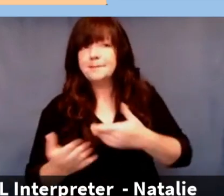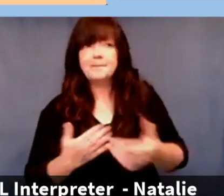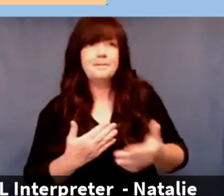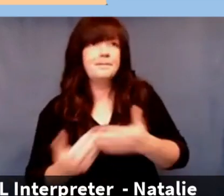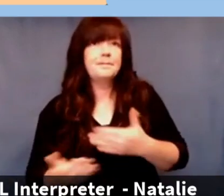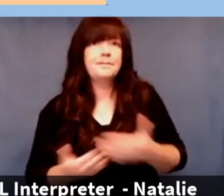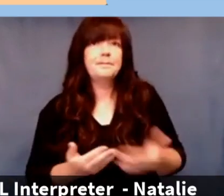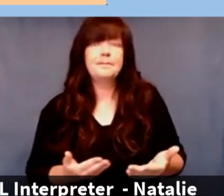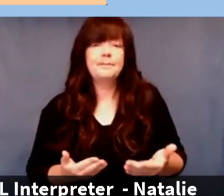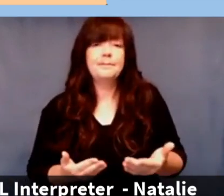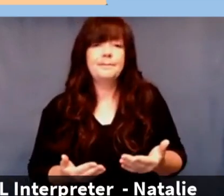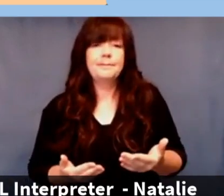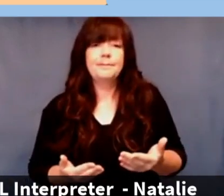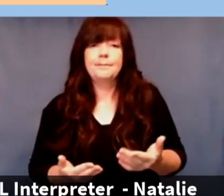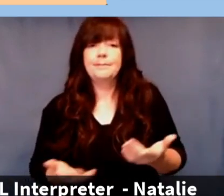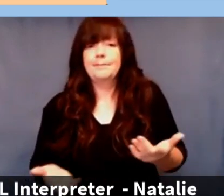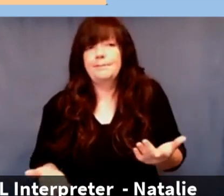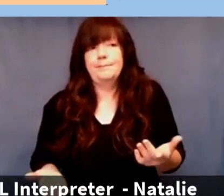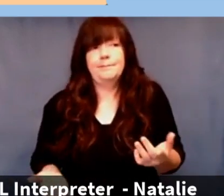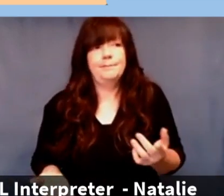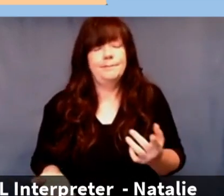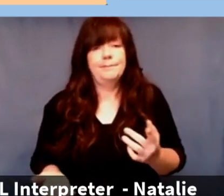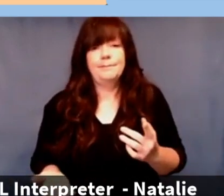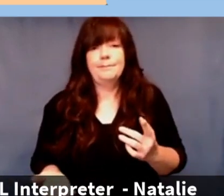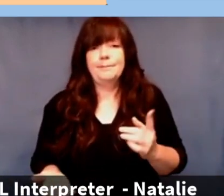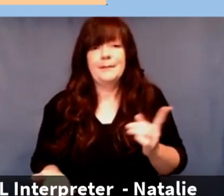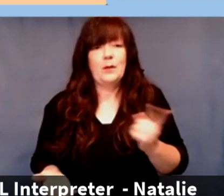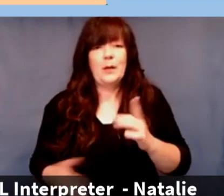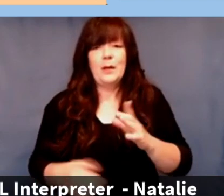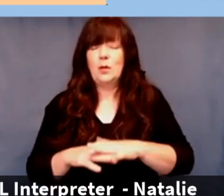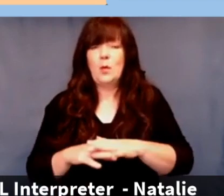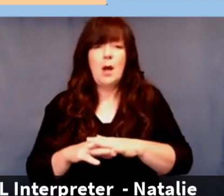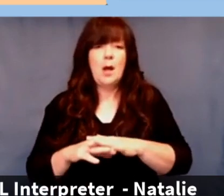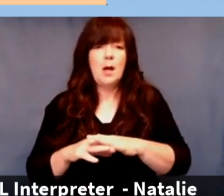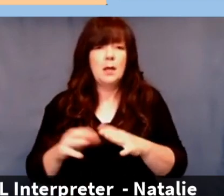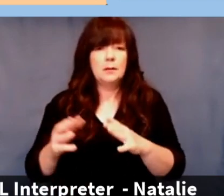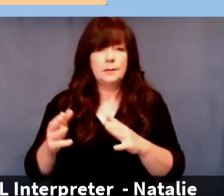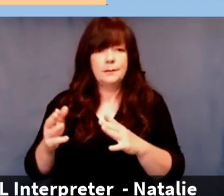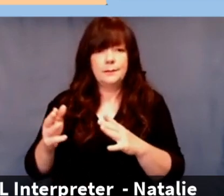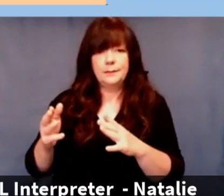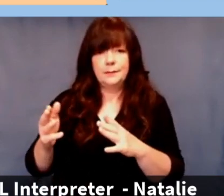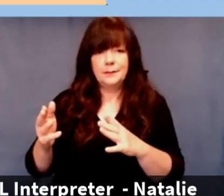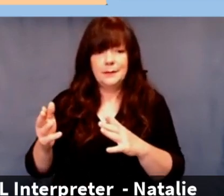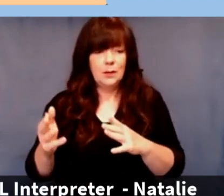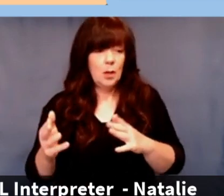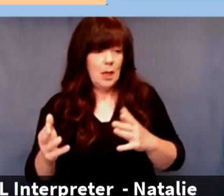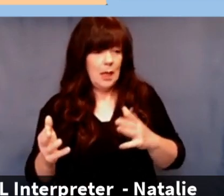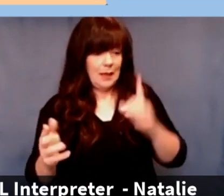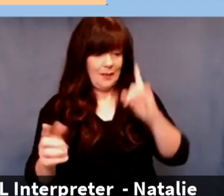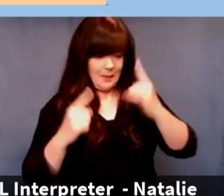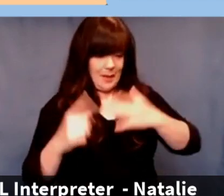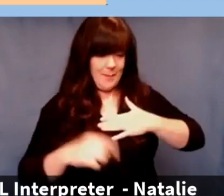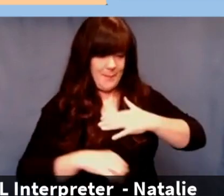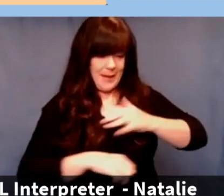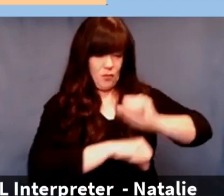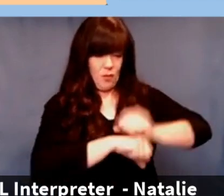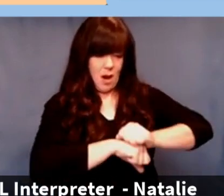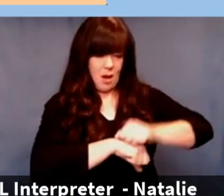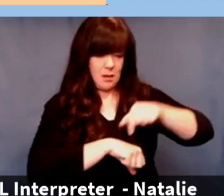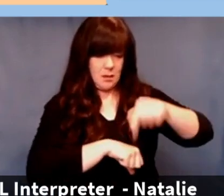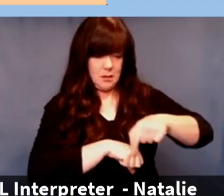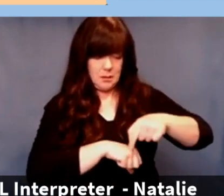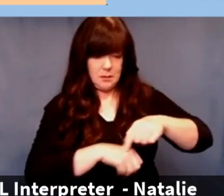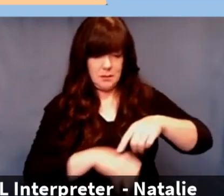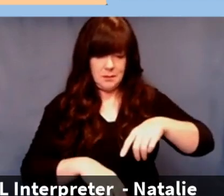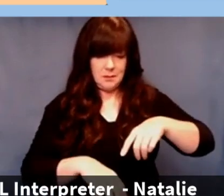how, where you think you fall on a totem pole of, like, you know, the Rock, for example, you know, like the Rock is even